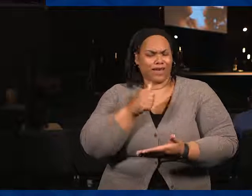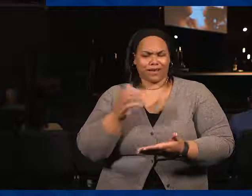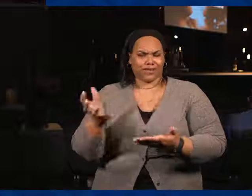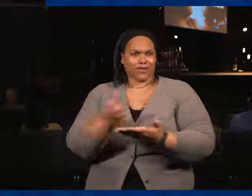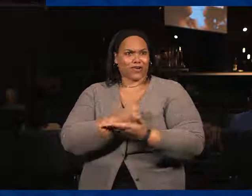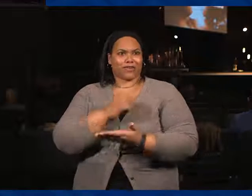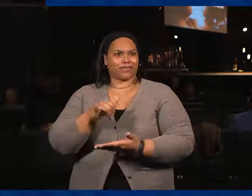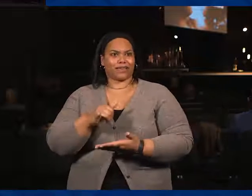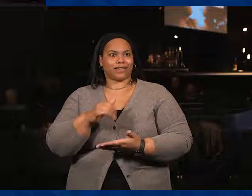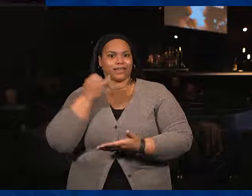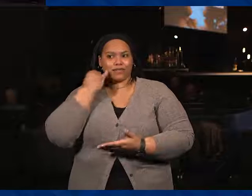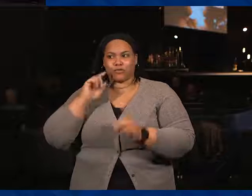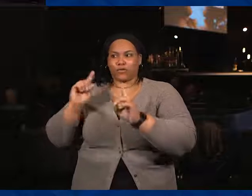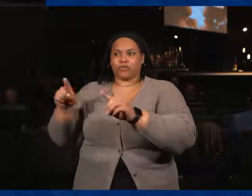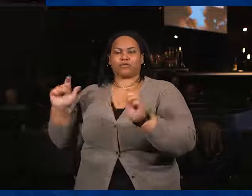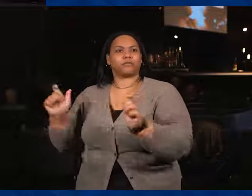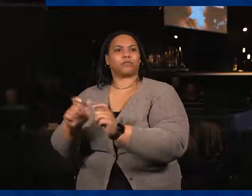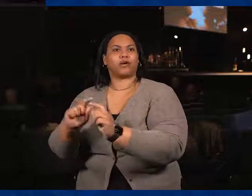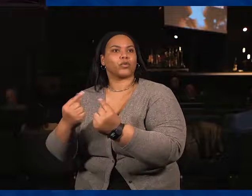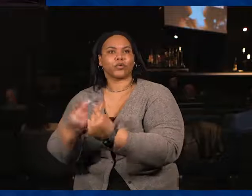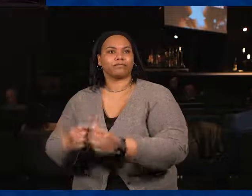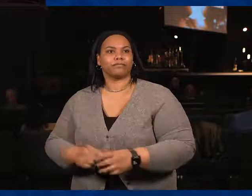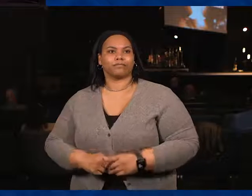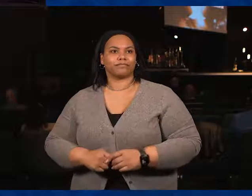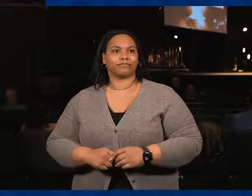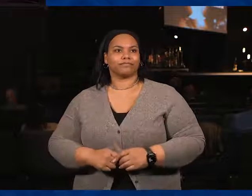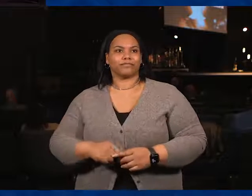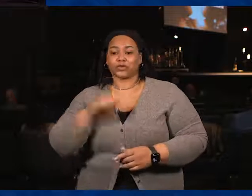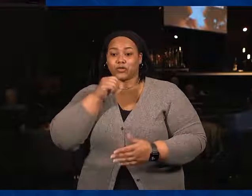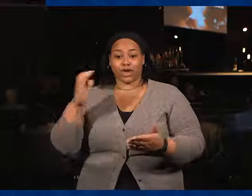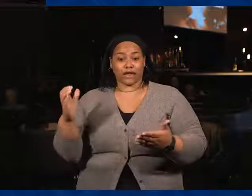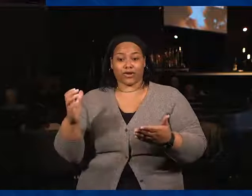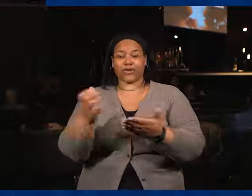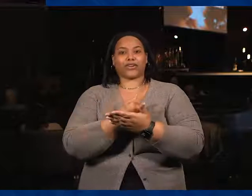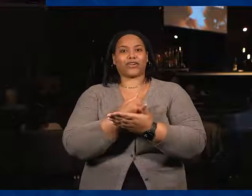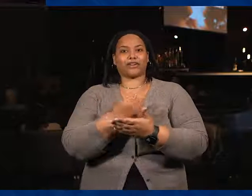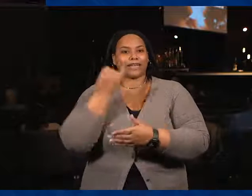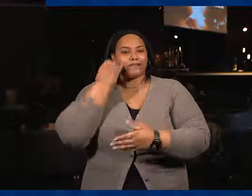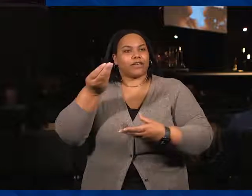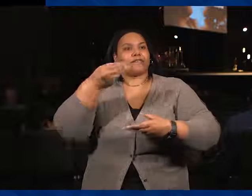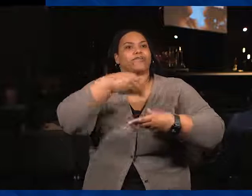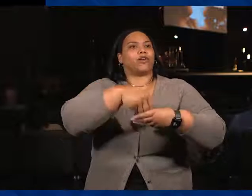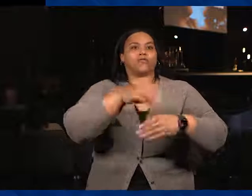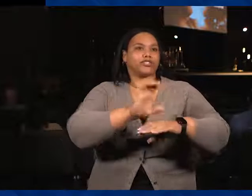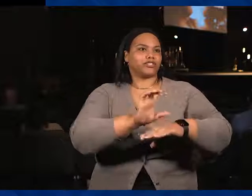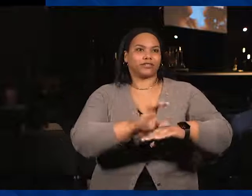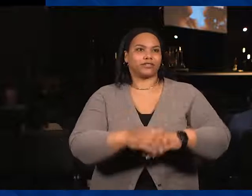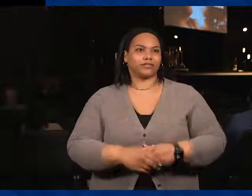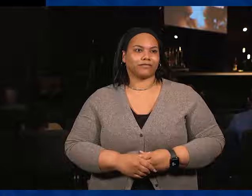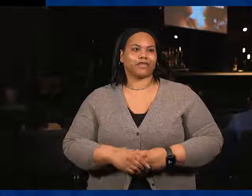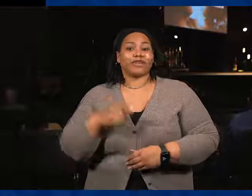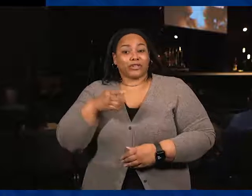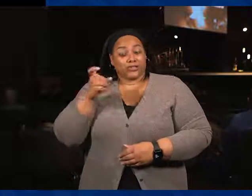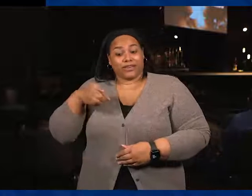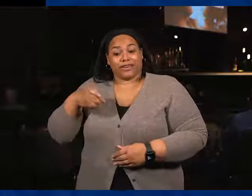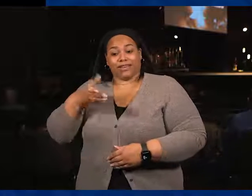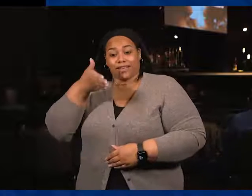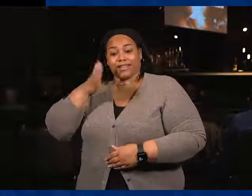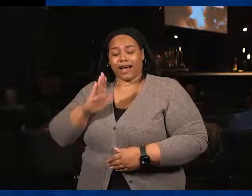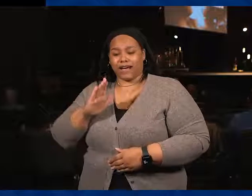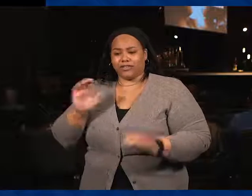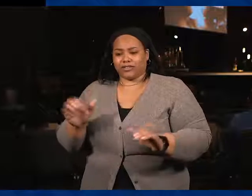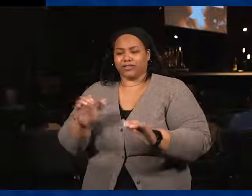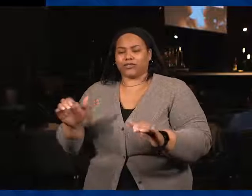small group. You didn't earn it by being involved in ministry. You need God to do